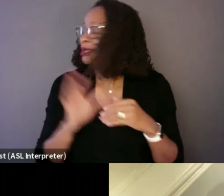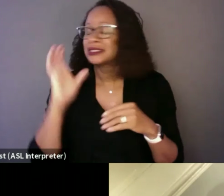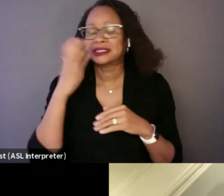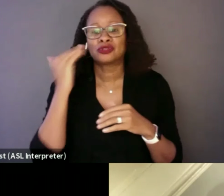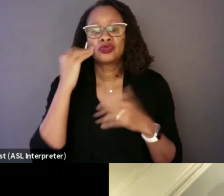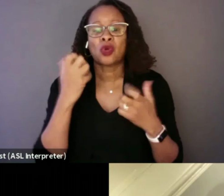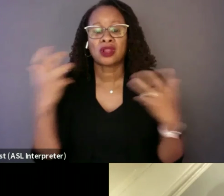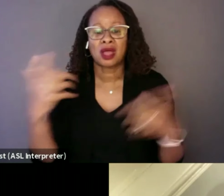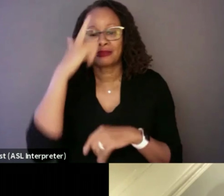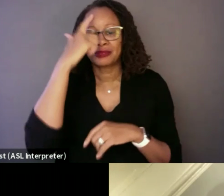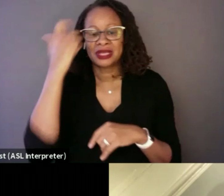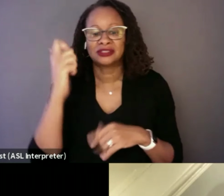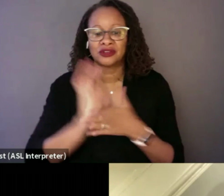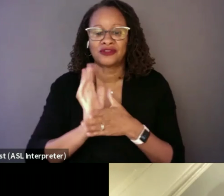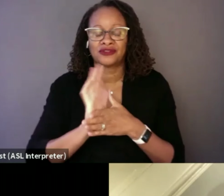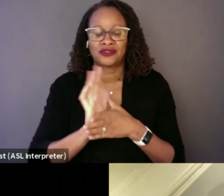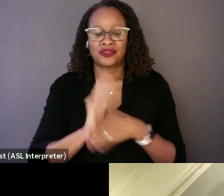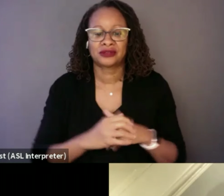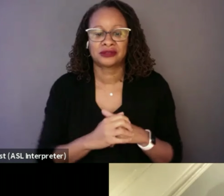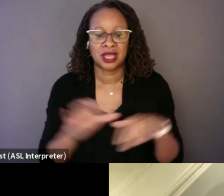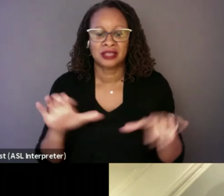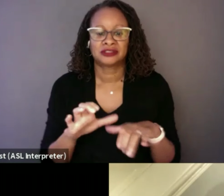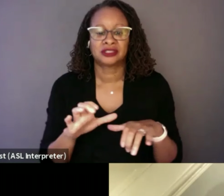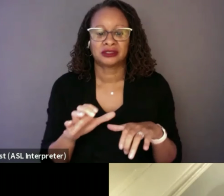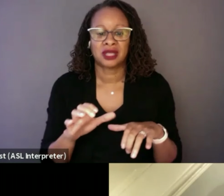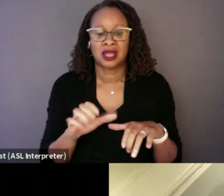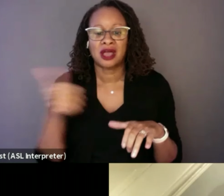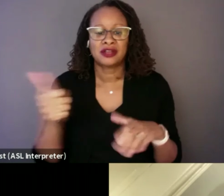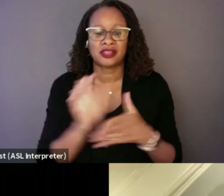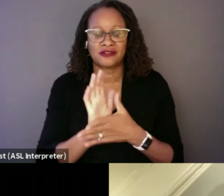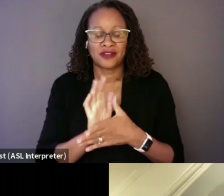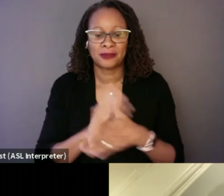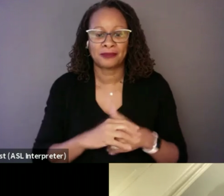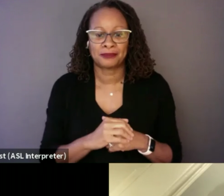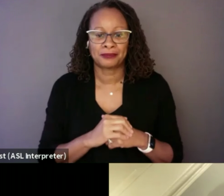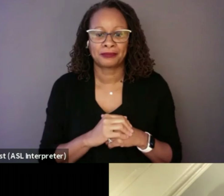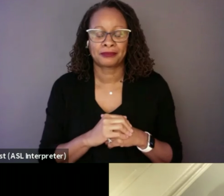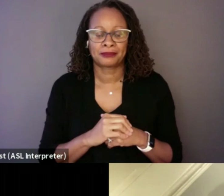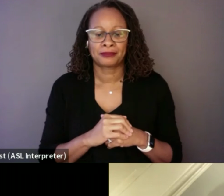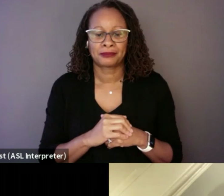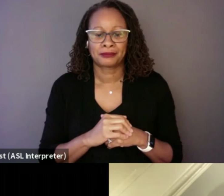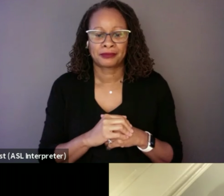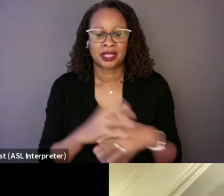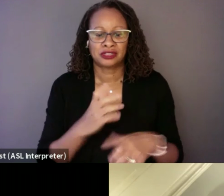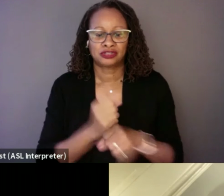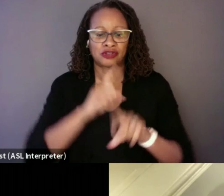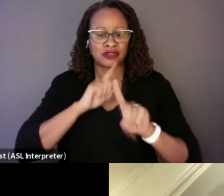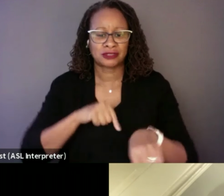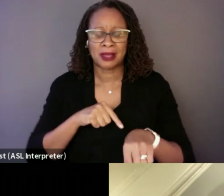you had filmed or done this other film. Did you get a response